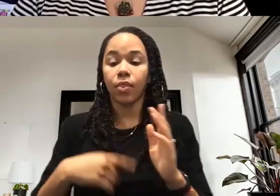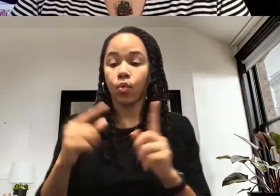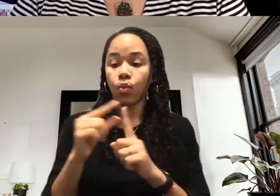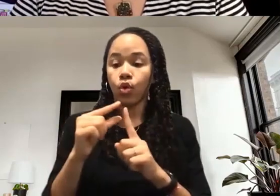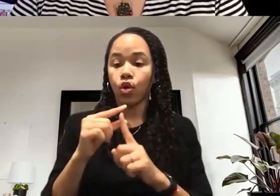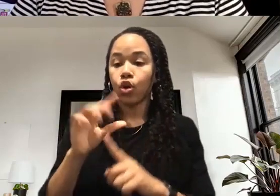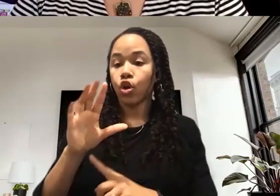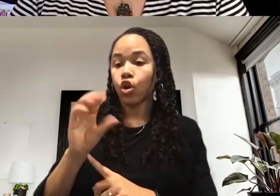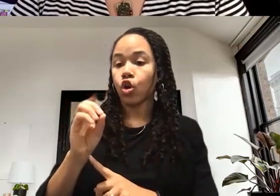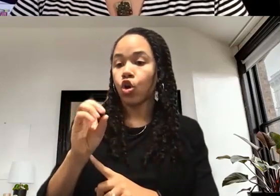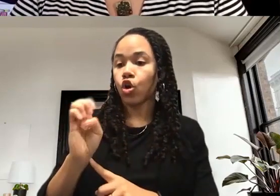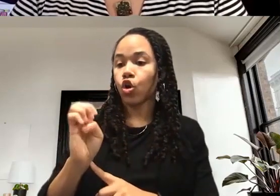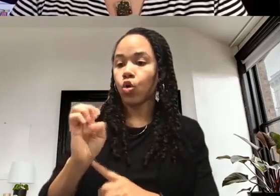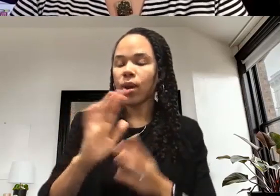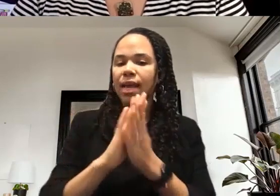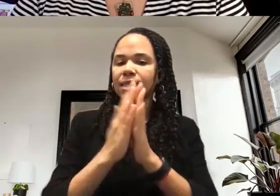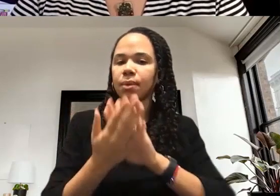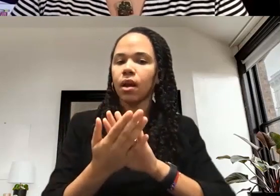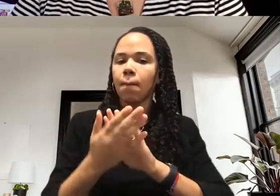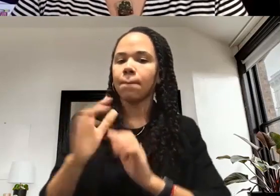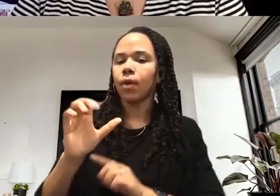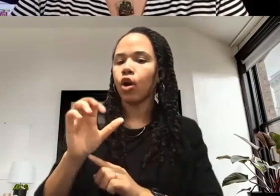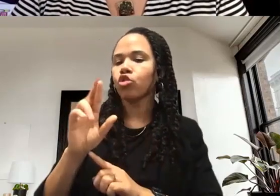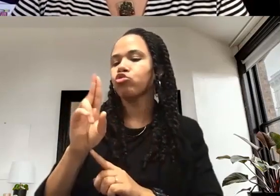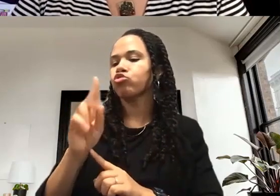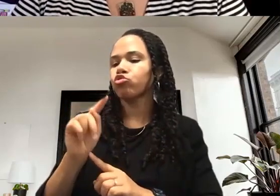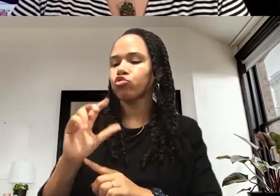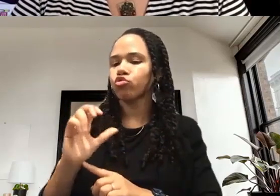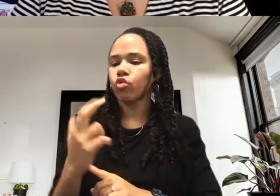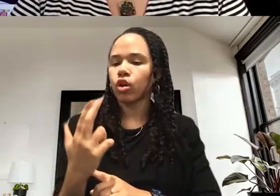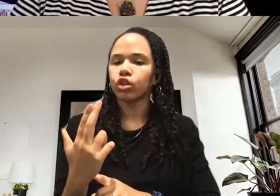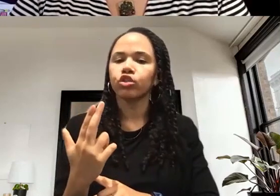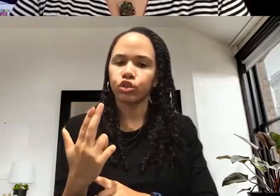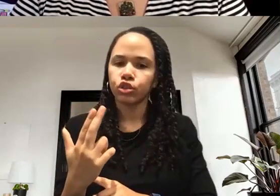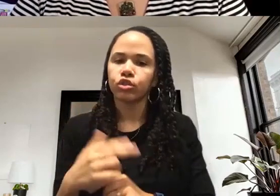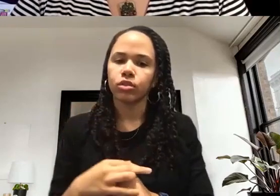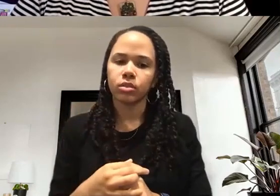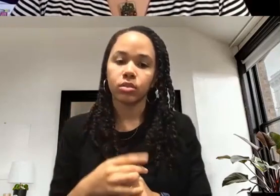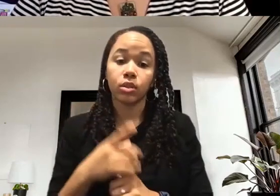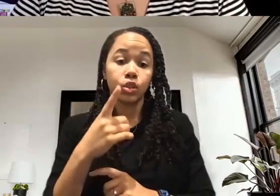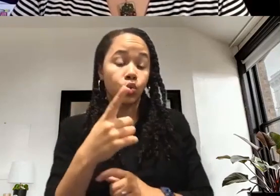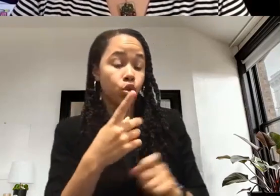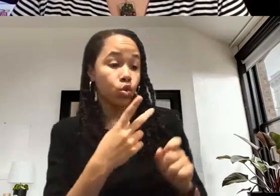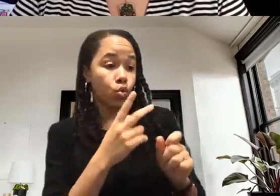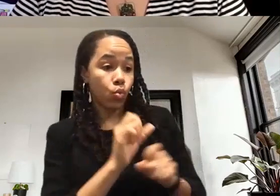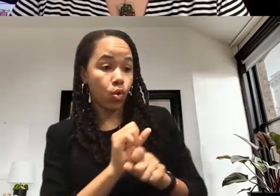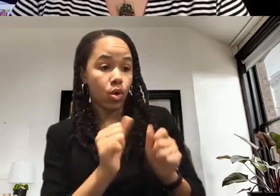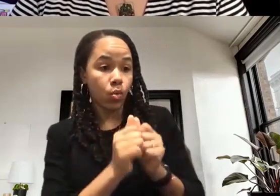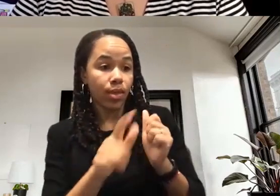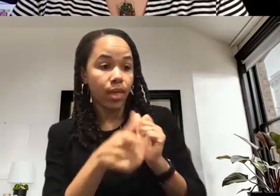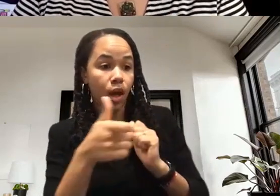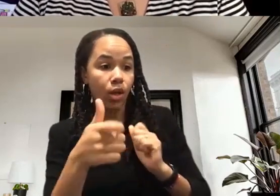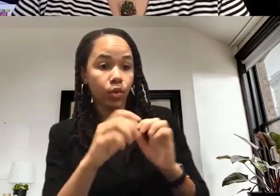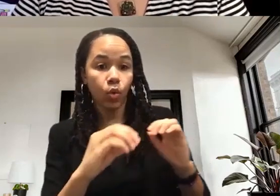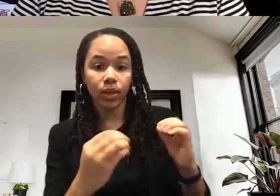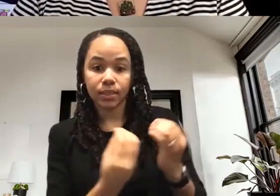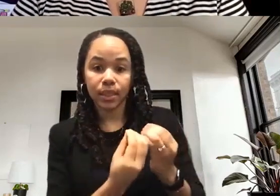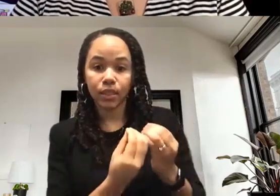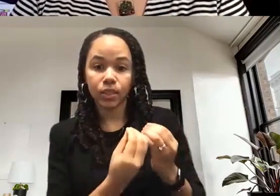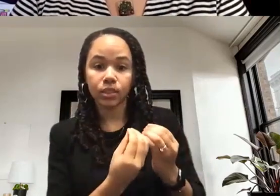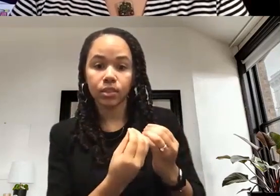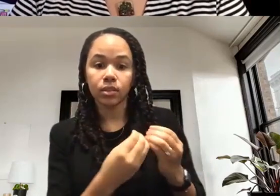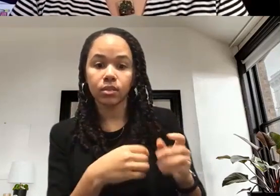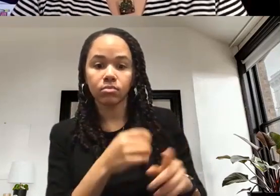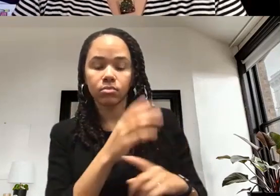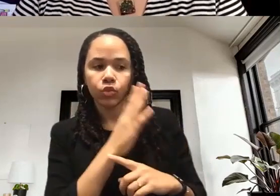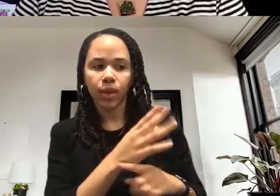it's really so much more than that. So you work with other organizations that then interface directly with teachers